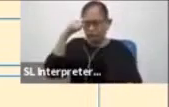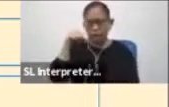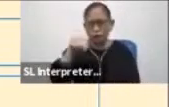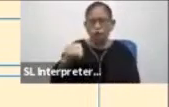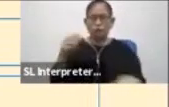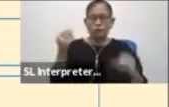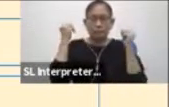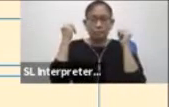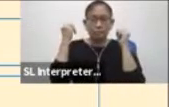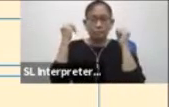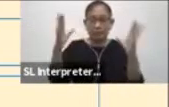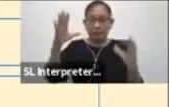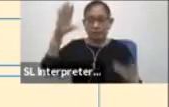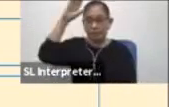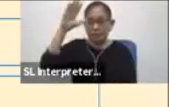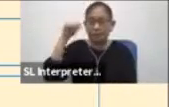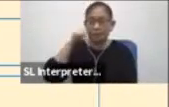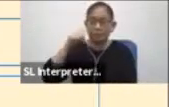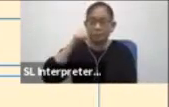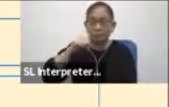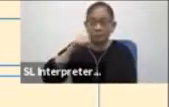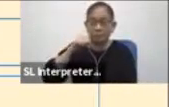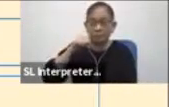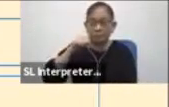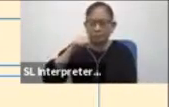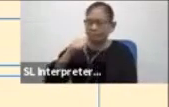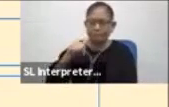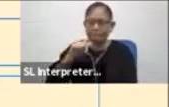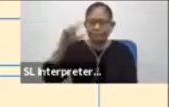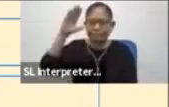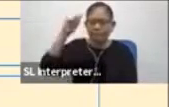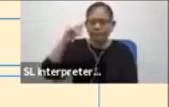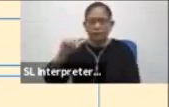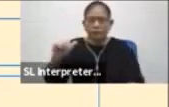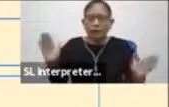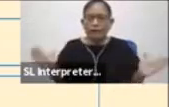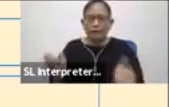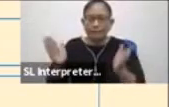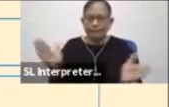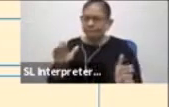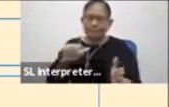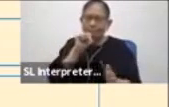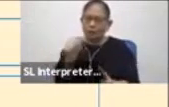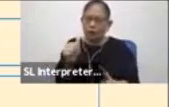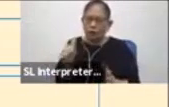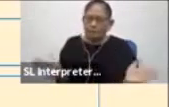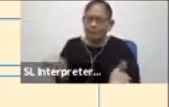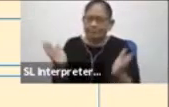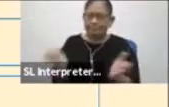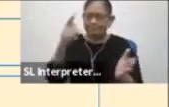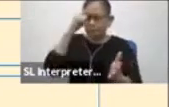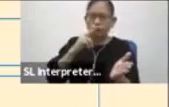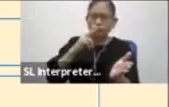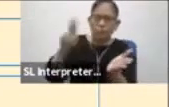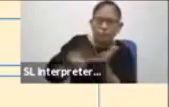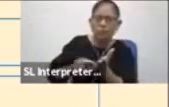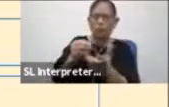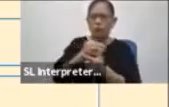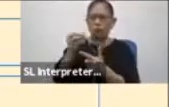and girls are not encouraged to report or to discuss. There were